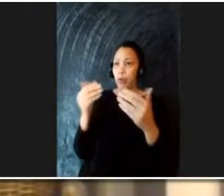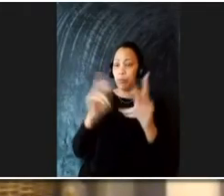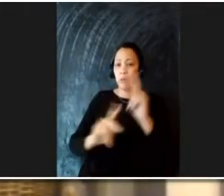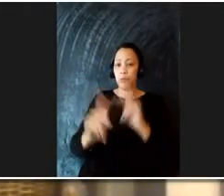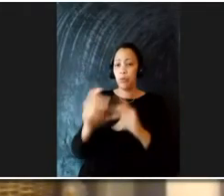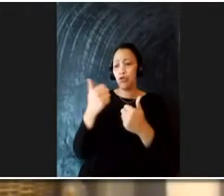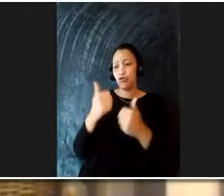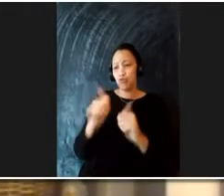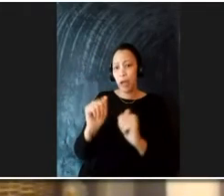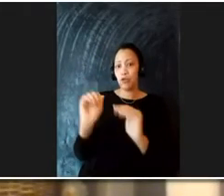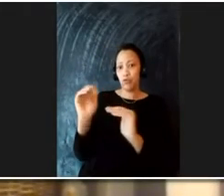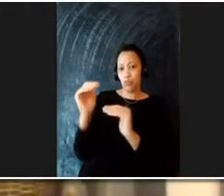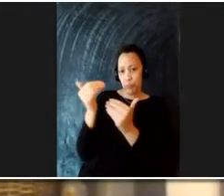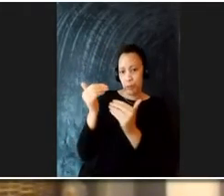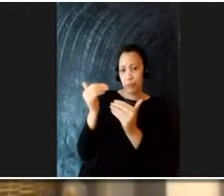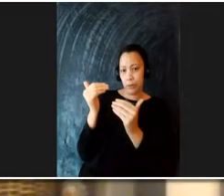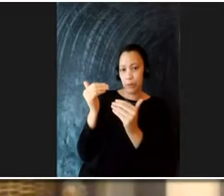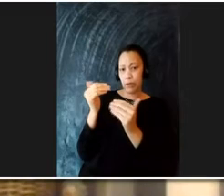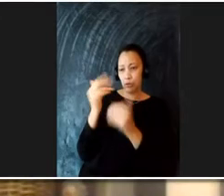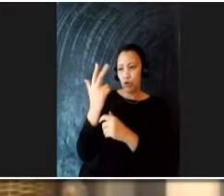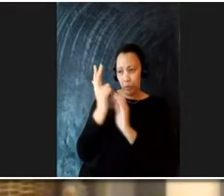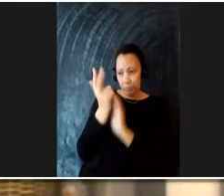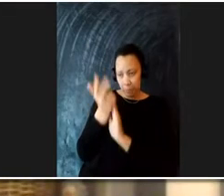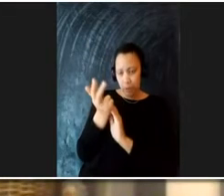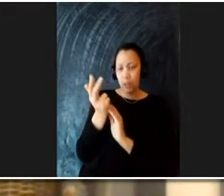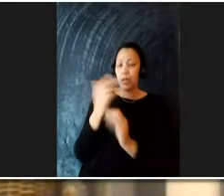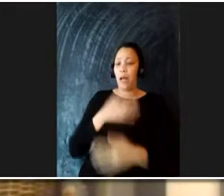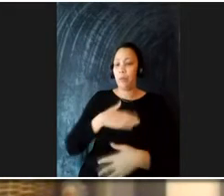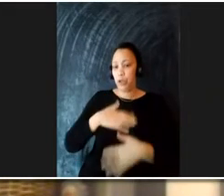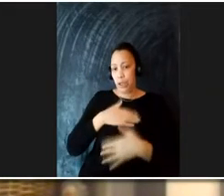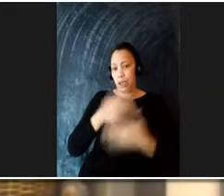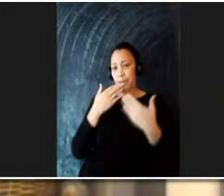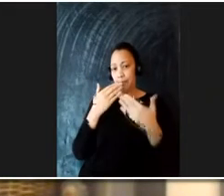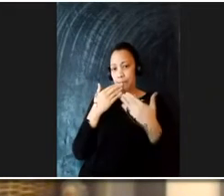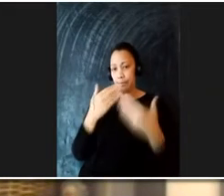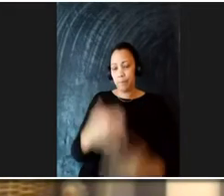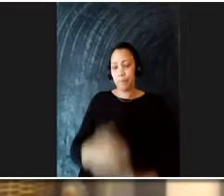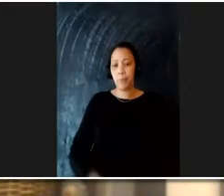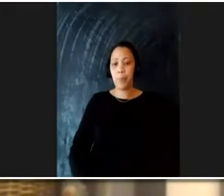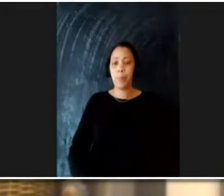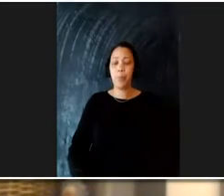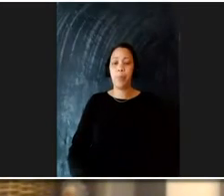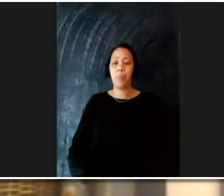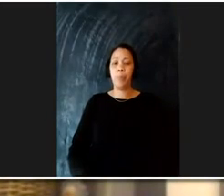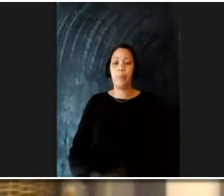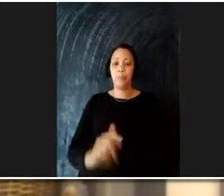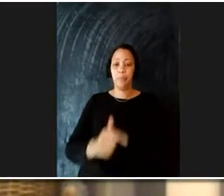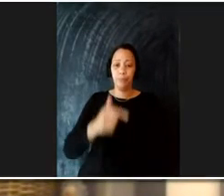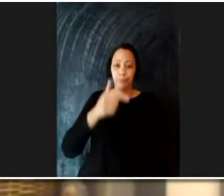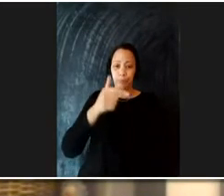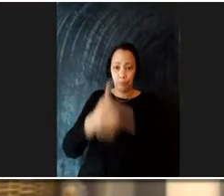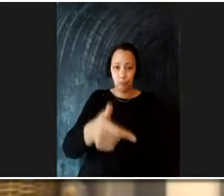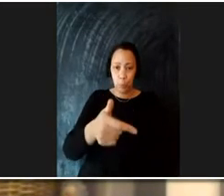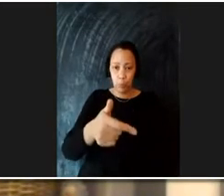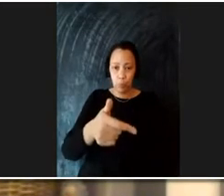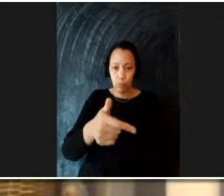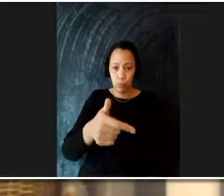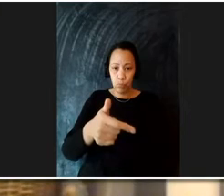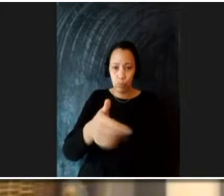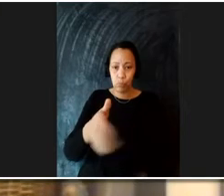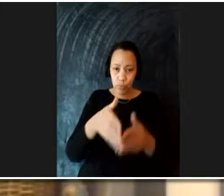Alysa cre or Keel excuse me from New Destiny housing when the sergeant says begin please start your testimony thank